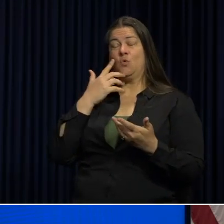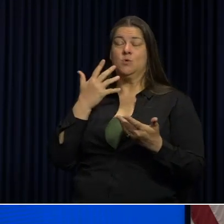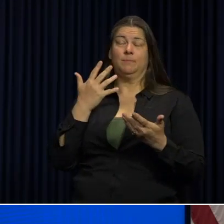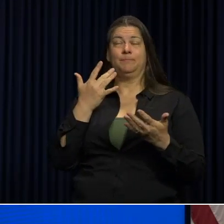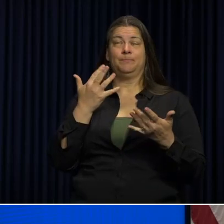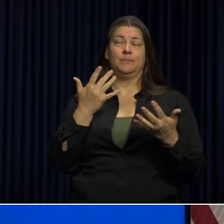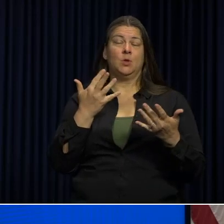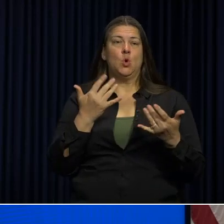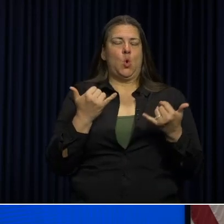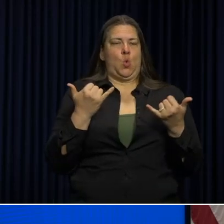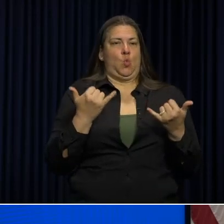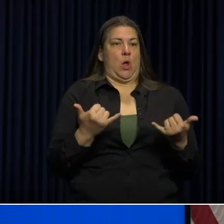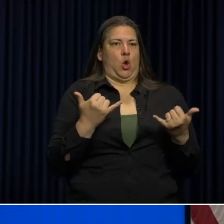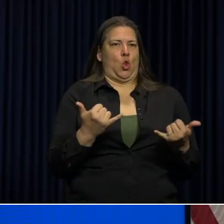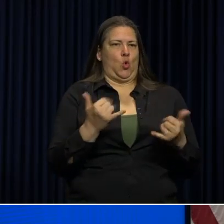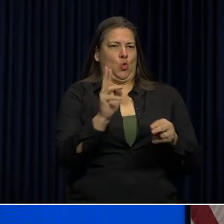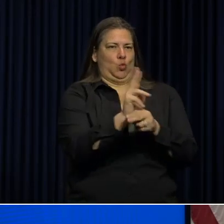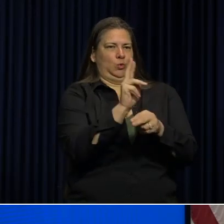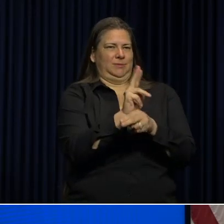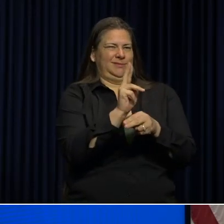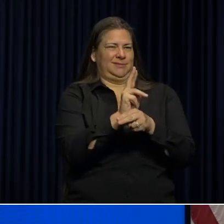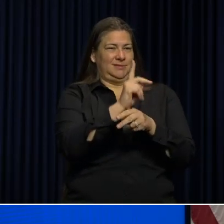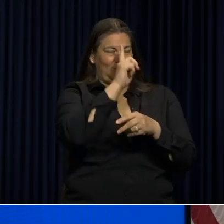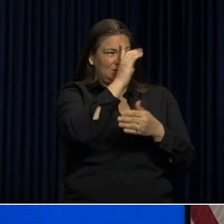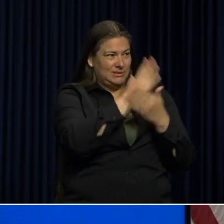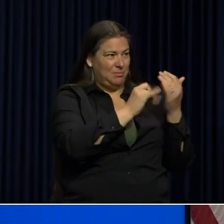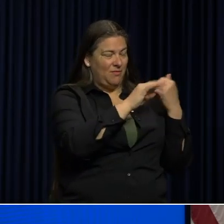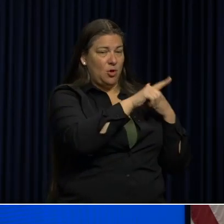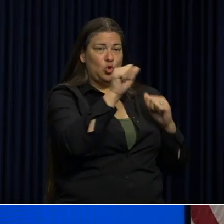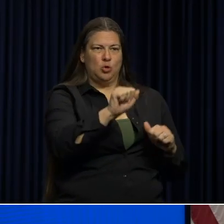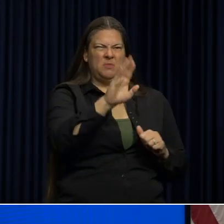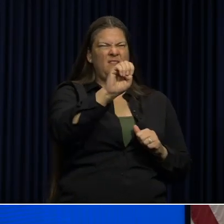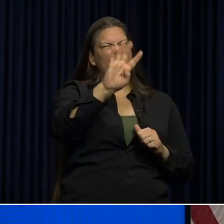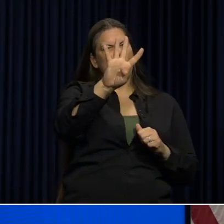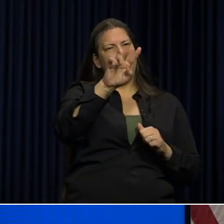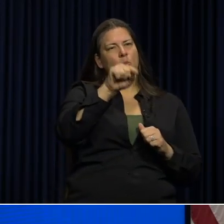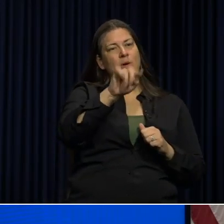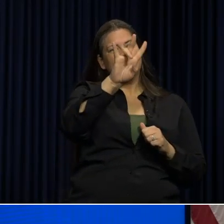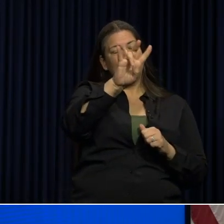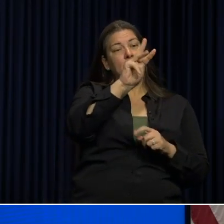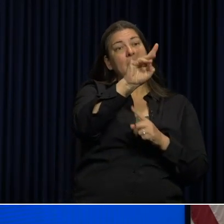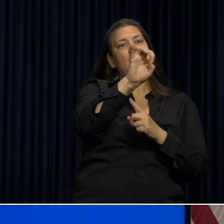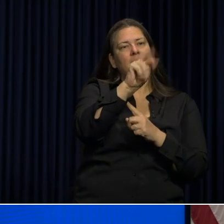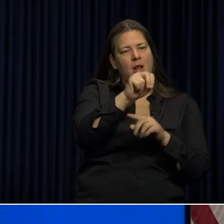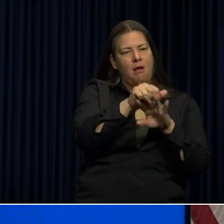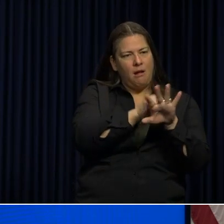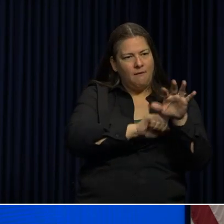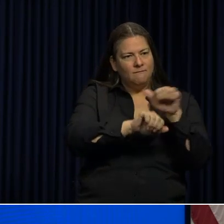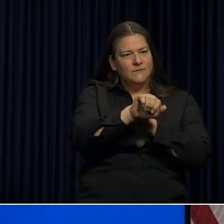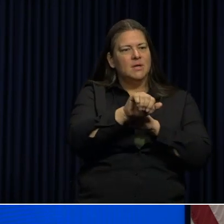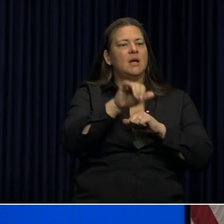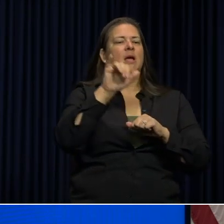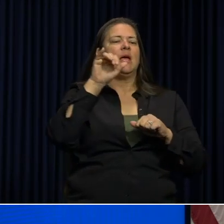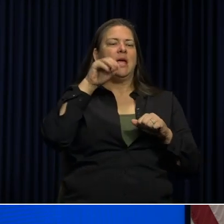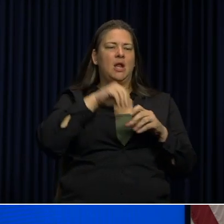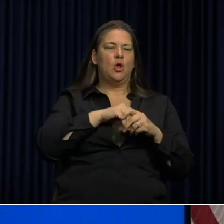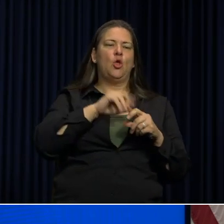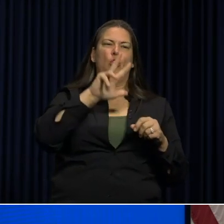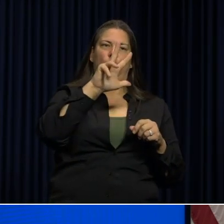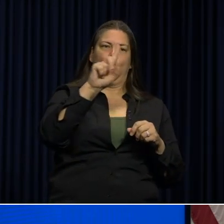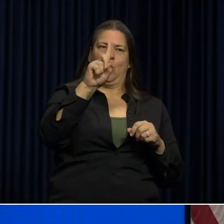in regular activity in some of our facilities could reach 4.7 million gloves, short of 1 million surgical